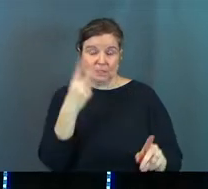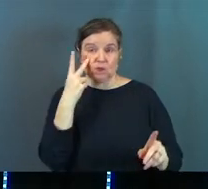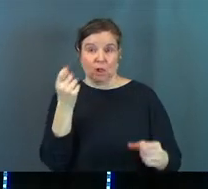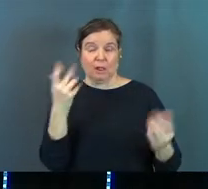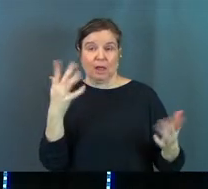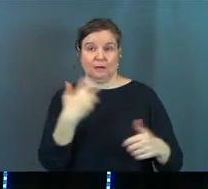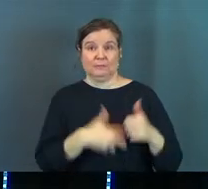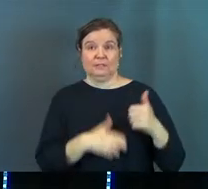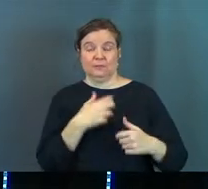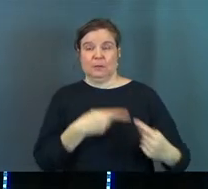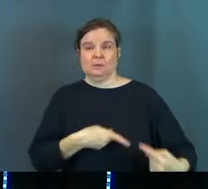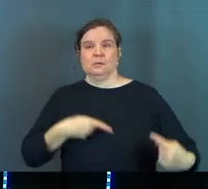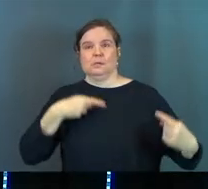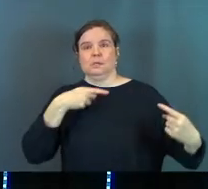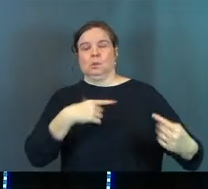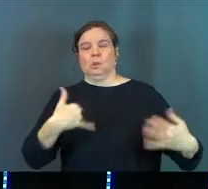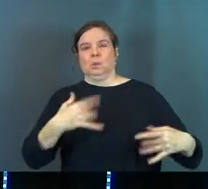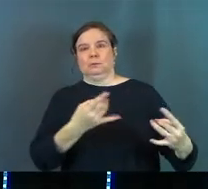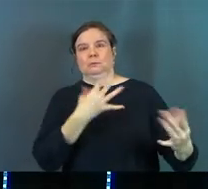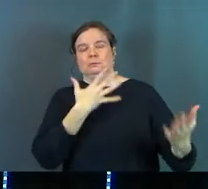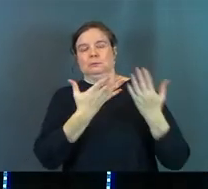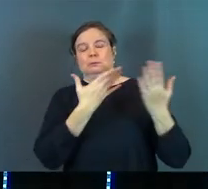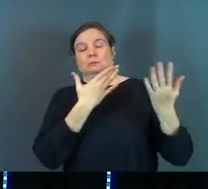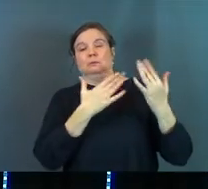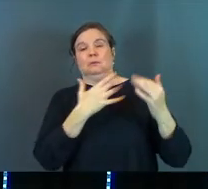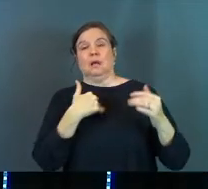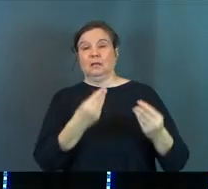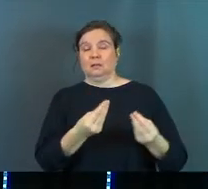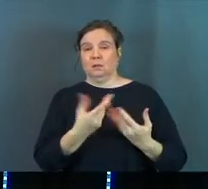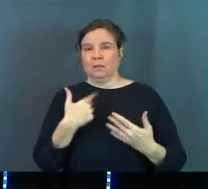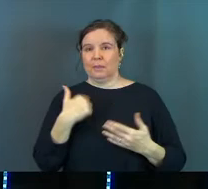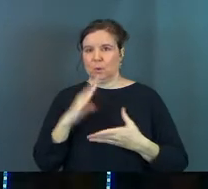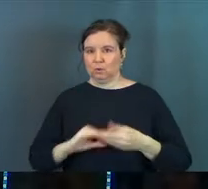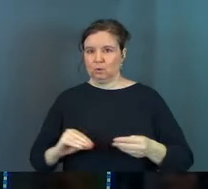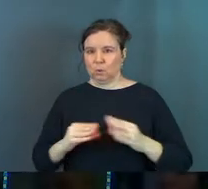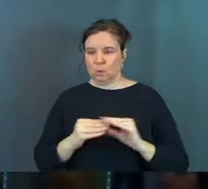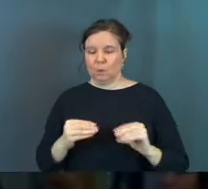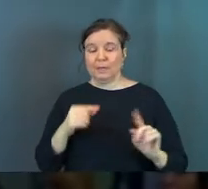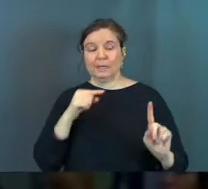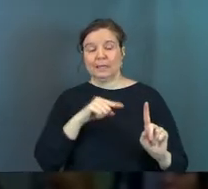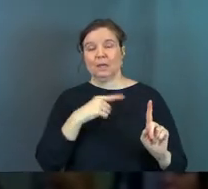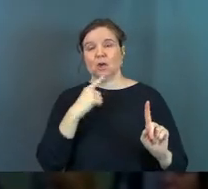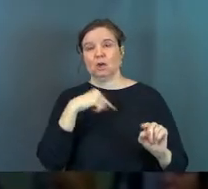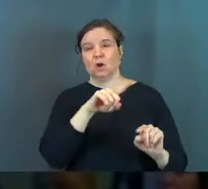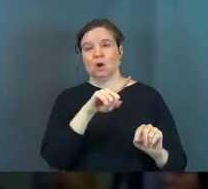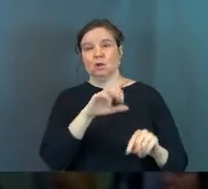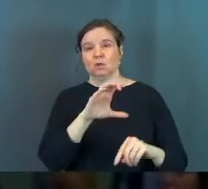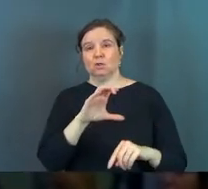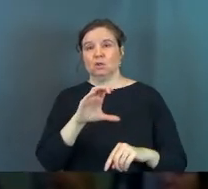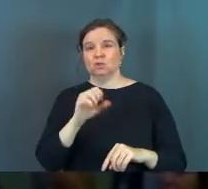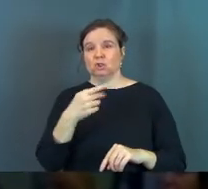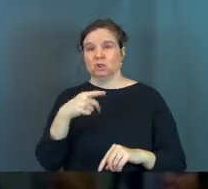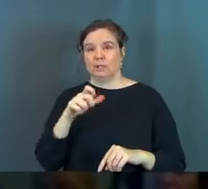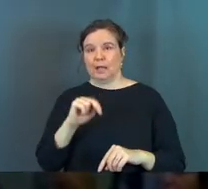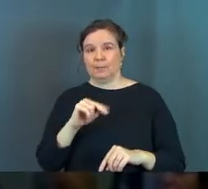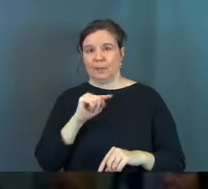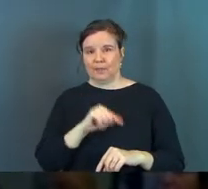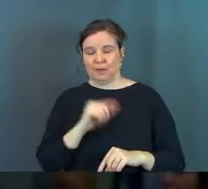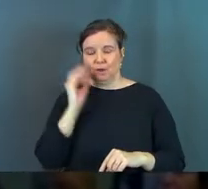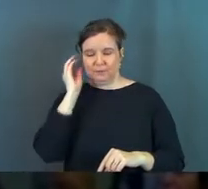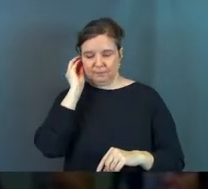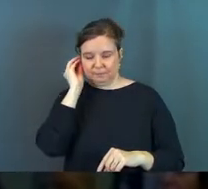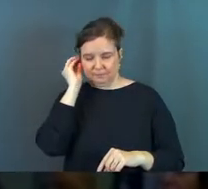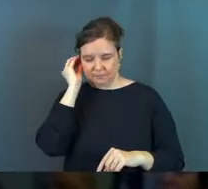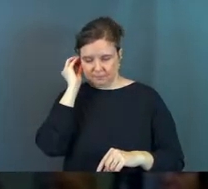a lot of difficult things over there. And he confided in me. There was a story. He had gone to a chaplain there, and he